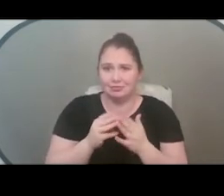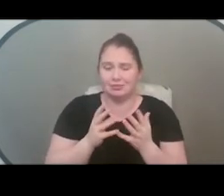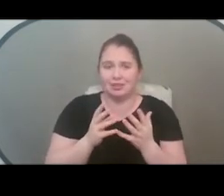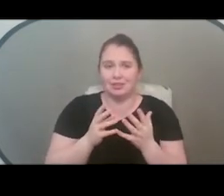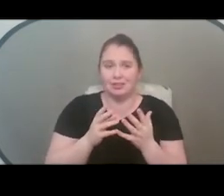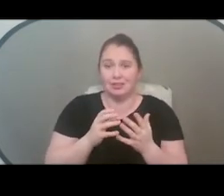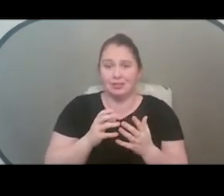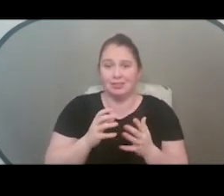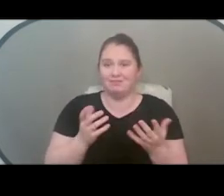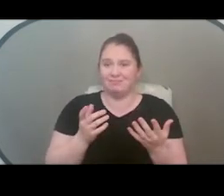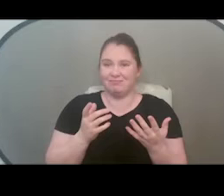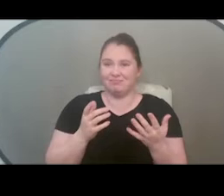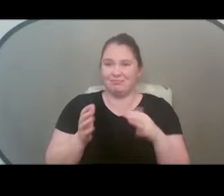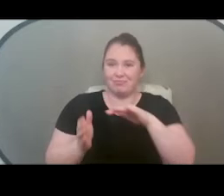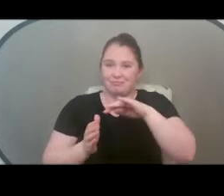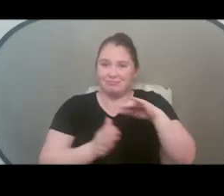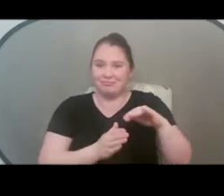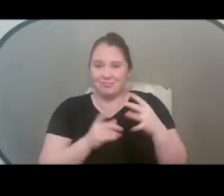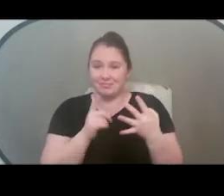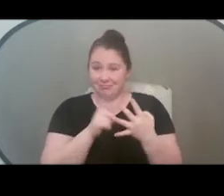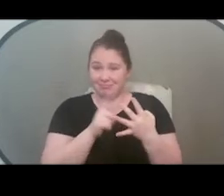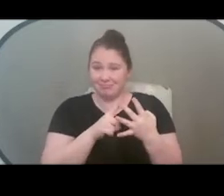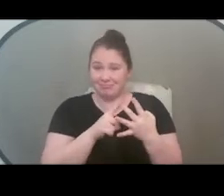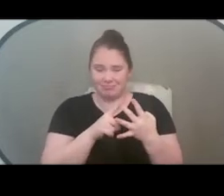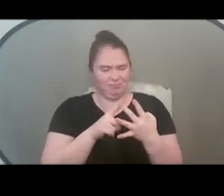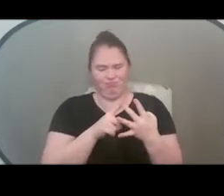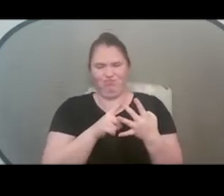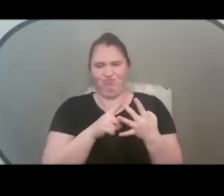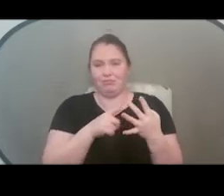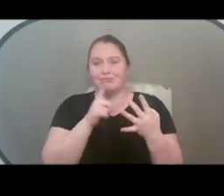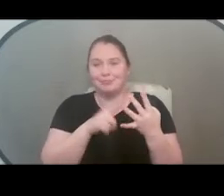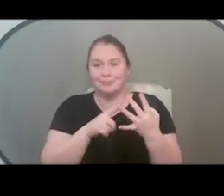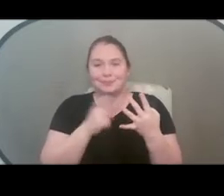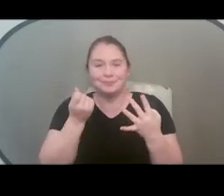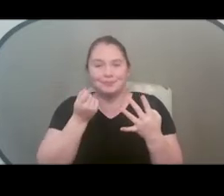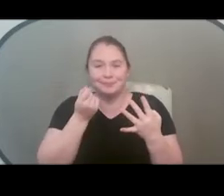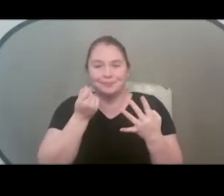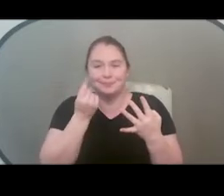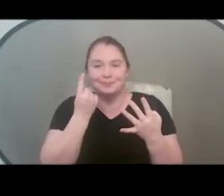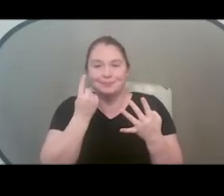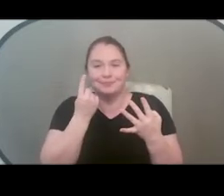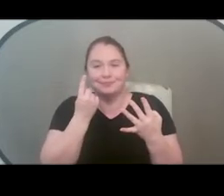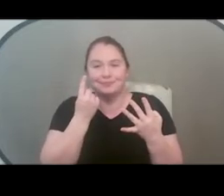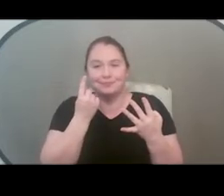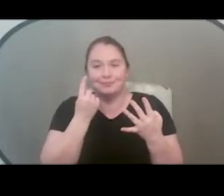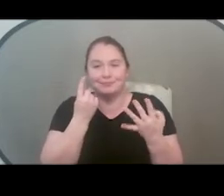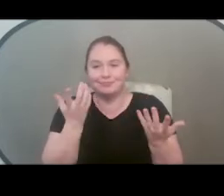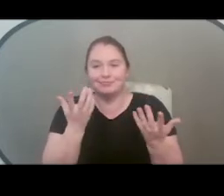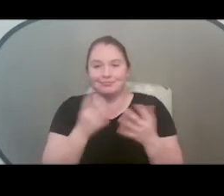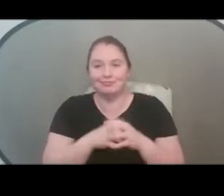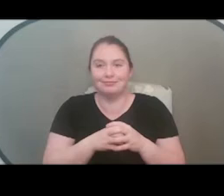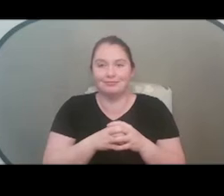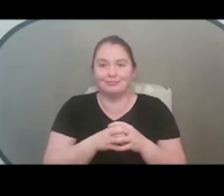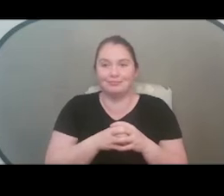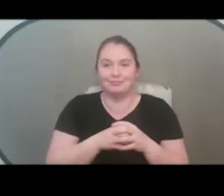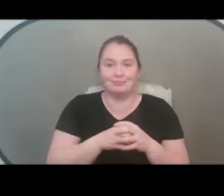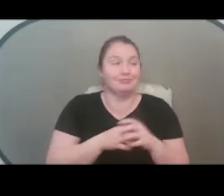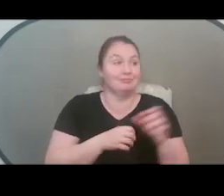2, that to me makes a whole lot of sense. Kind of like buying that used car versus that new car.